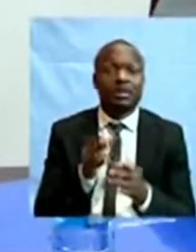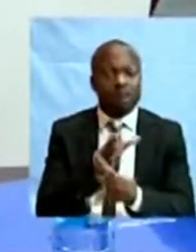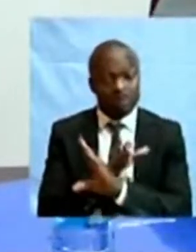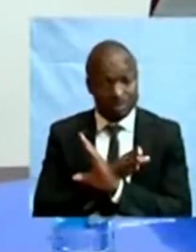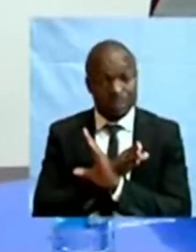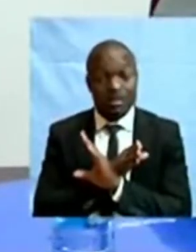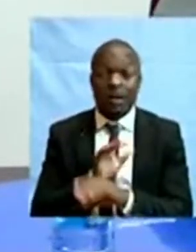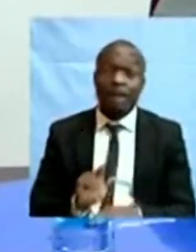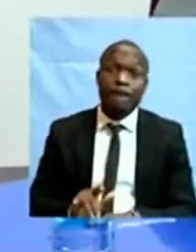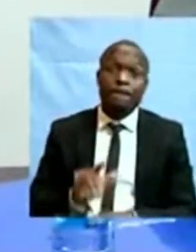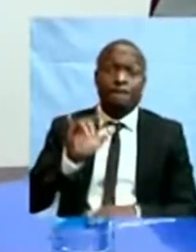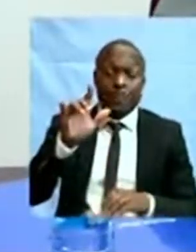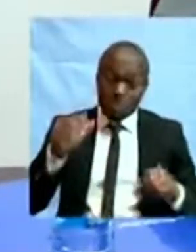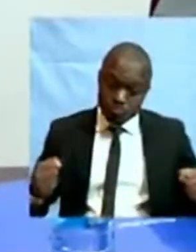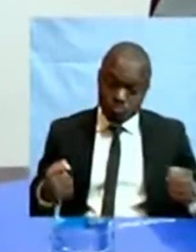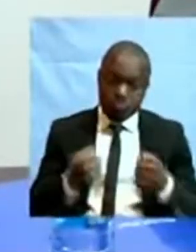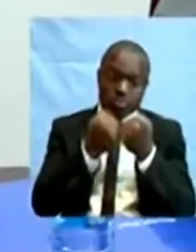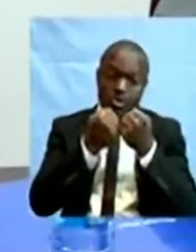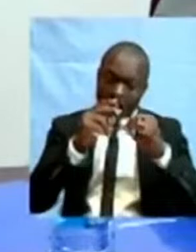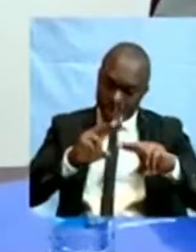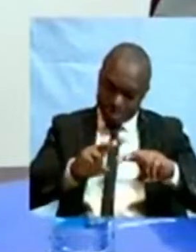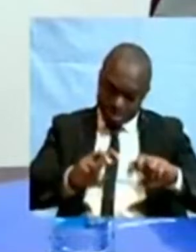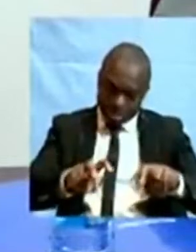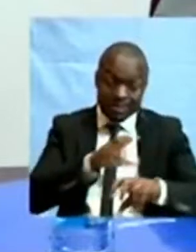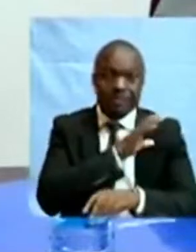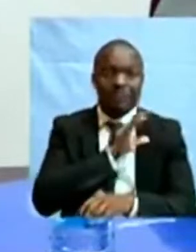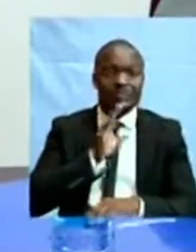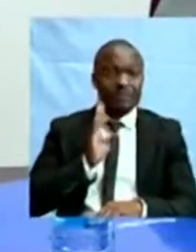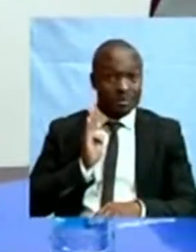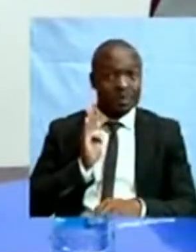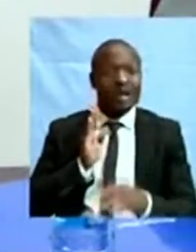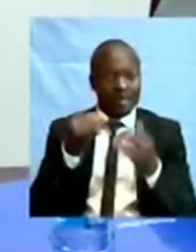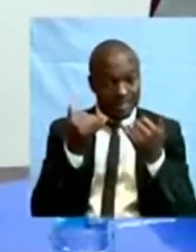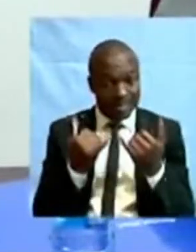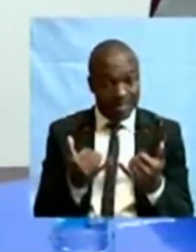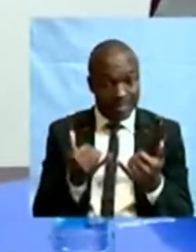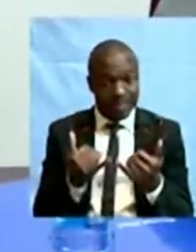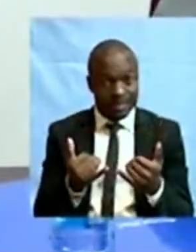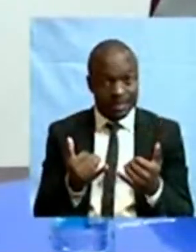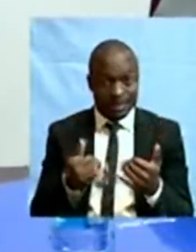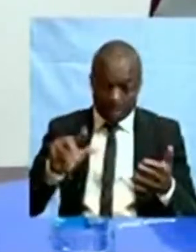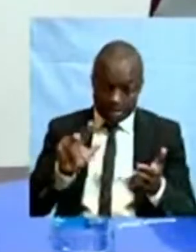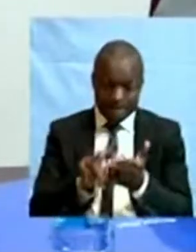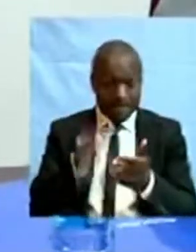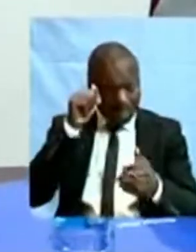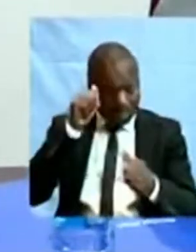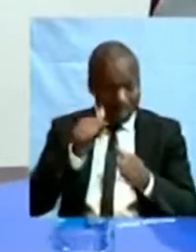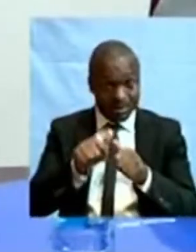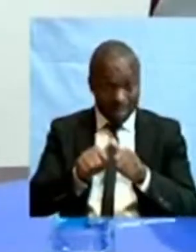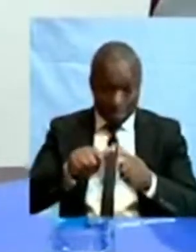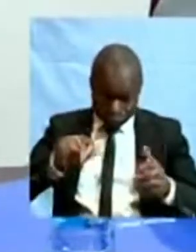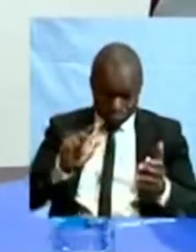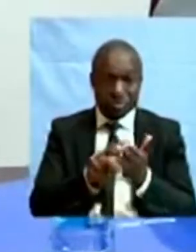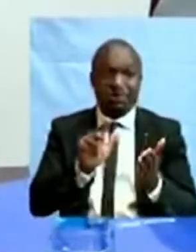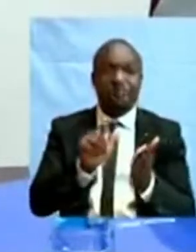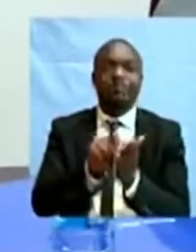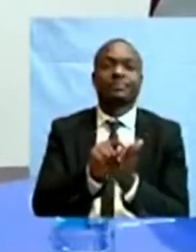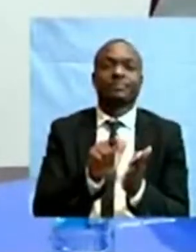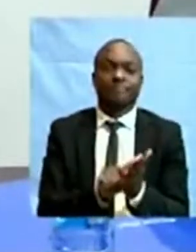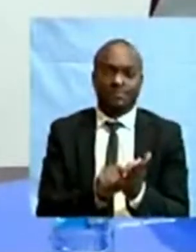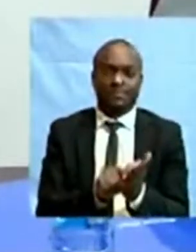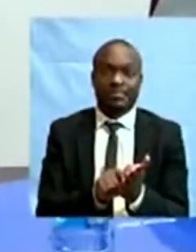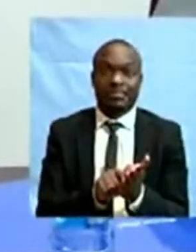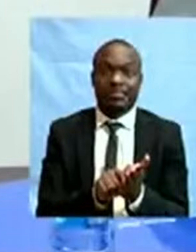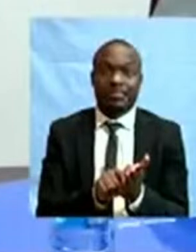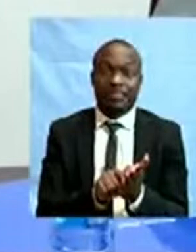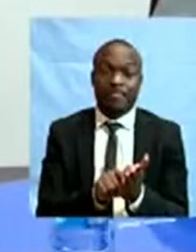Zambia's Aircraft Accident Investigation Board. Now, usually when we sign agreements or when we pass a law, we